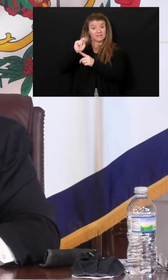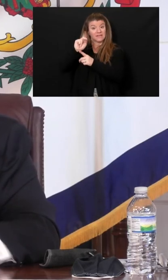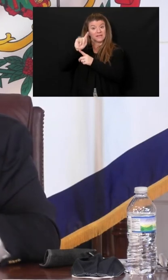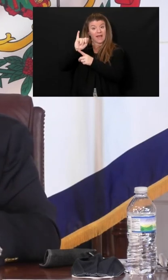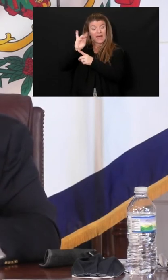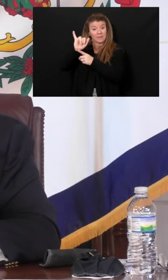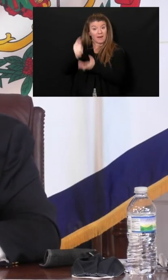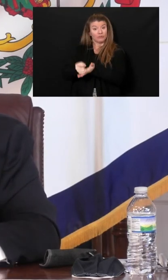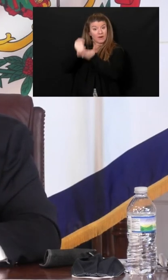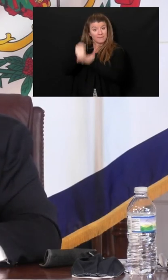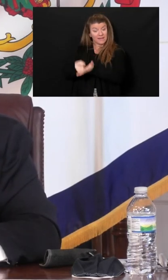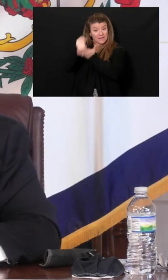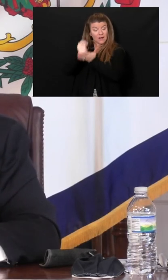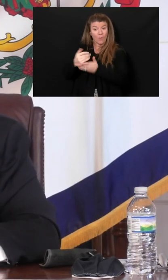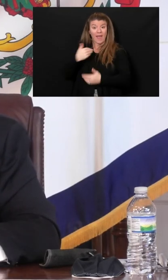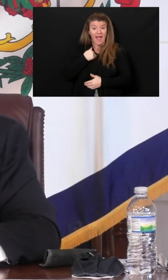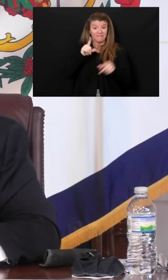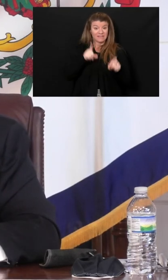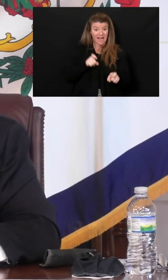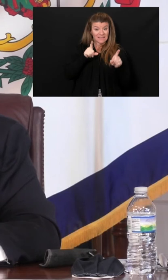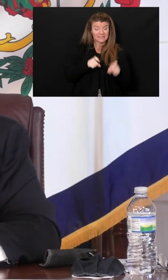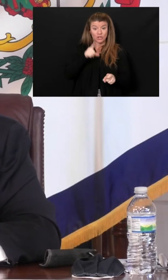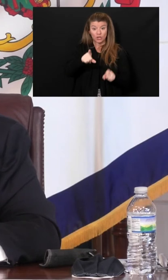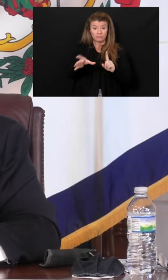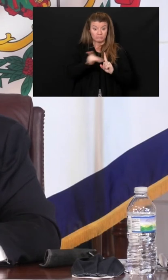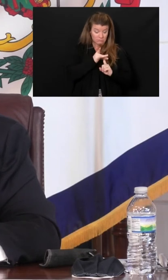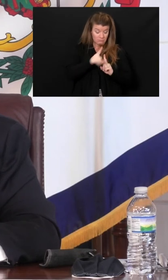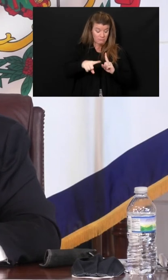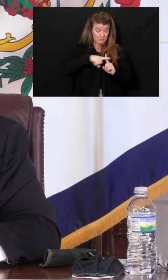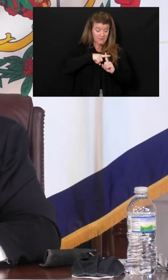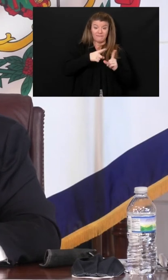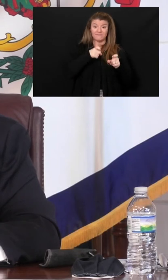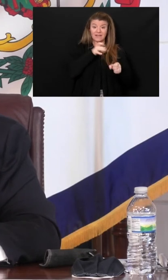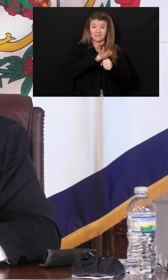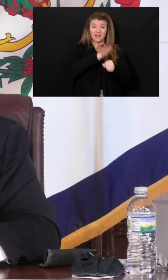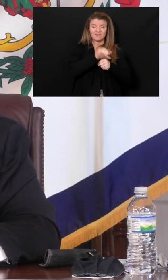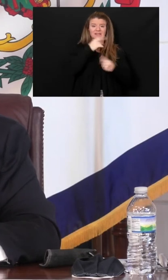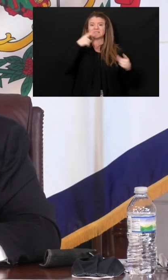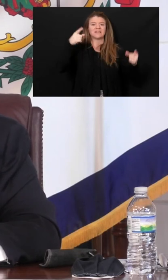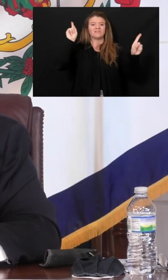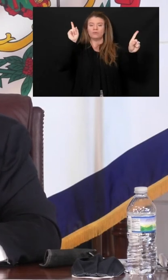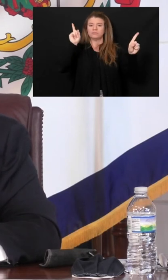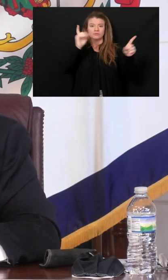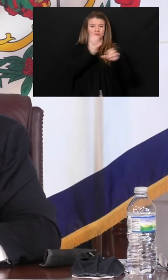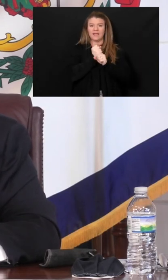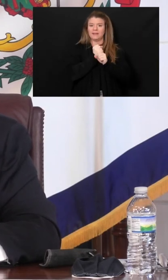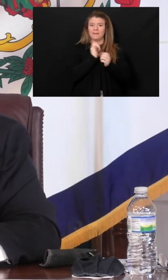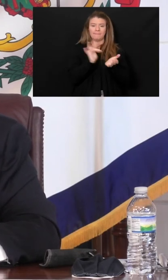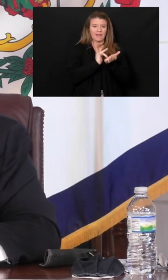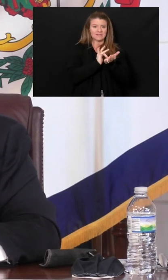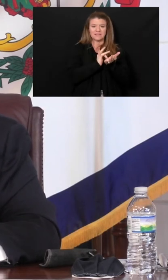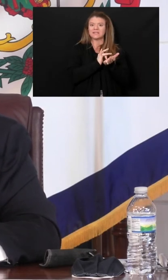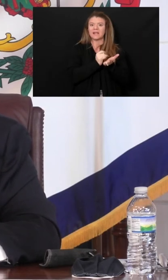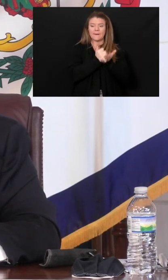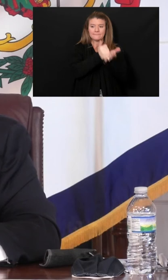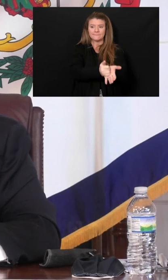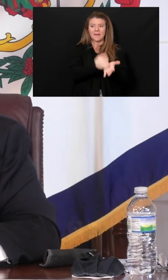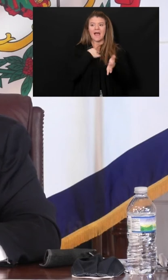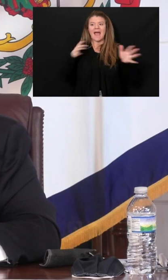If we get a test and we can get it to you quickly, it is unbelievable how successful it is. I encourage everyone to continue